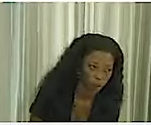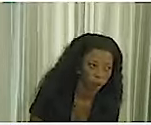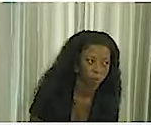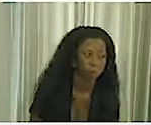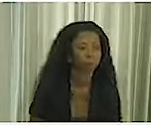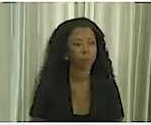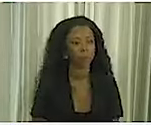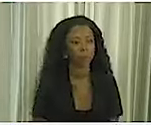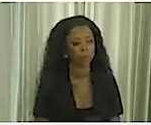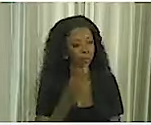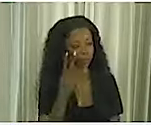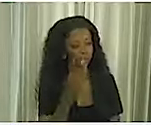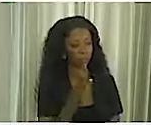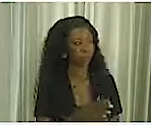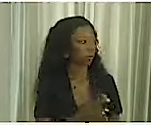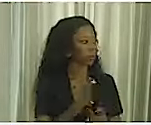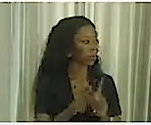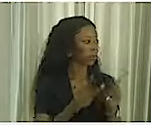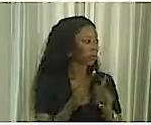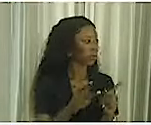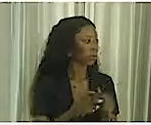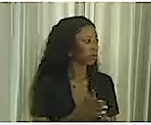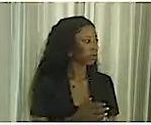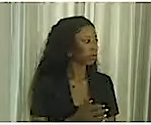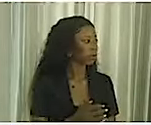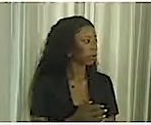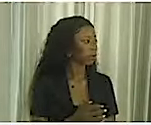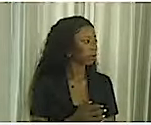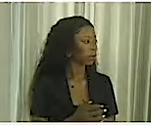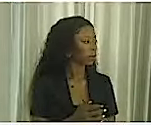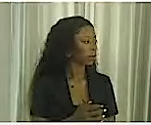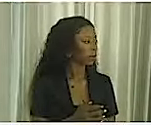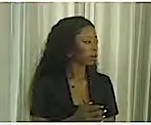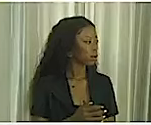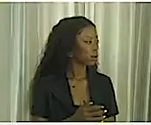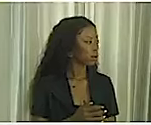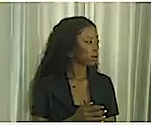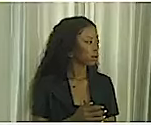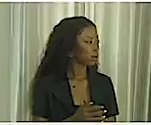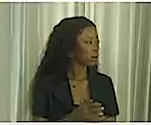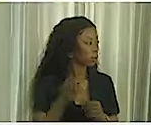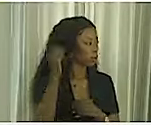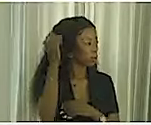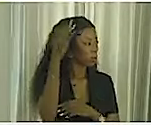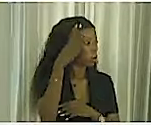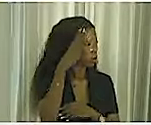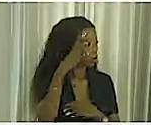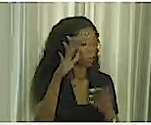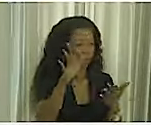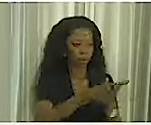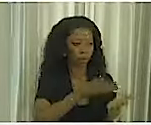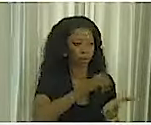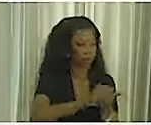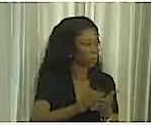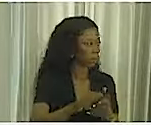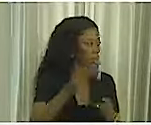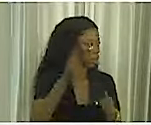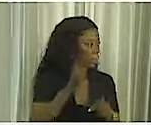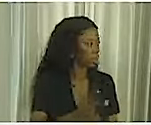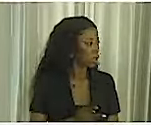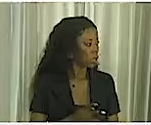I see that press release for say people in Google Poel that something about the lights in a kingdom. And I'm sitting there wondering how?